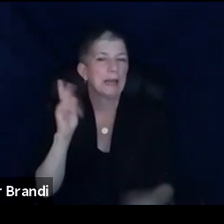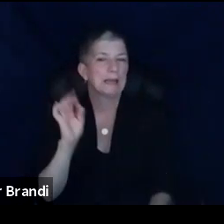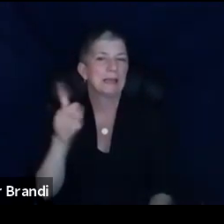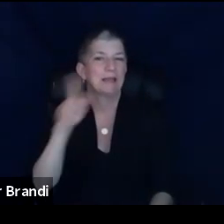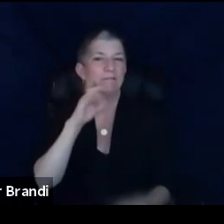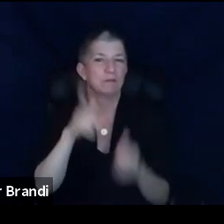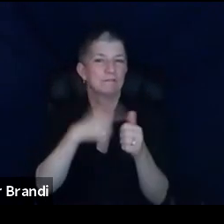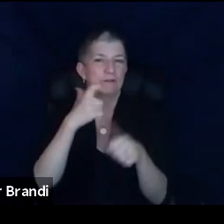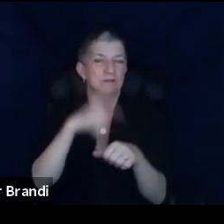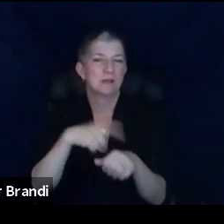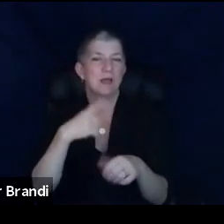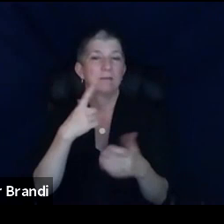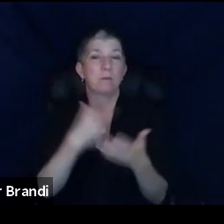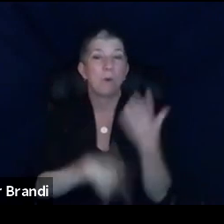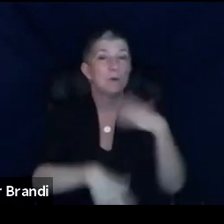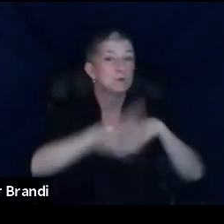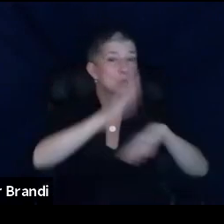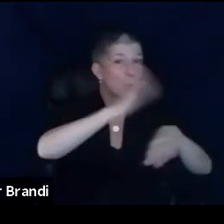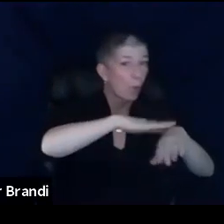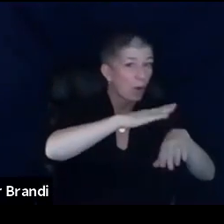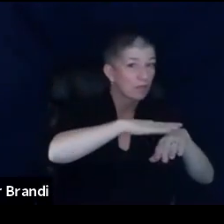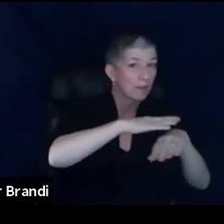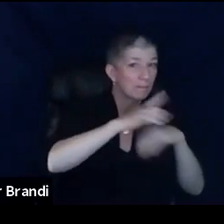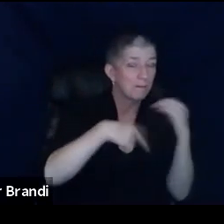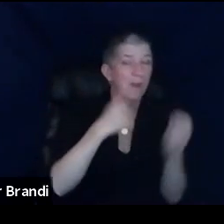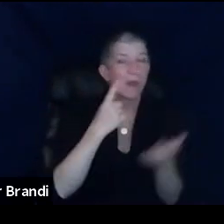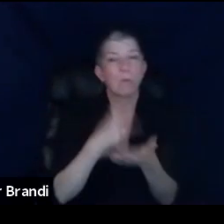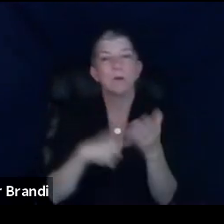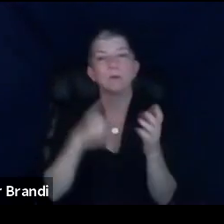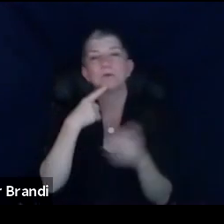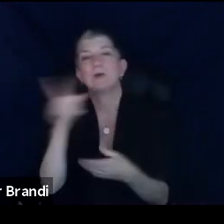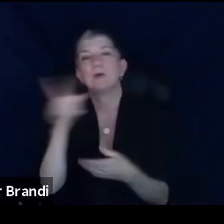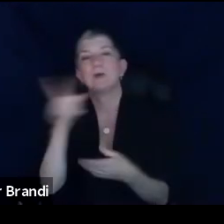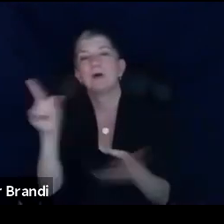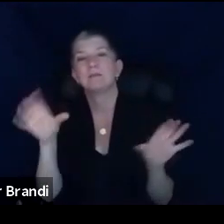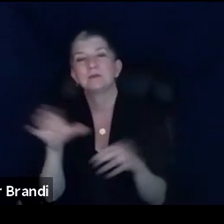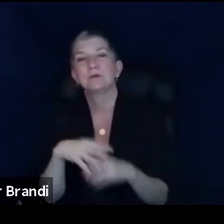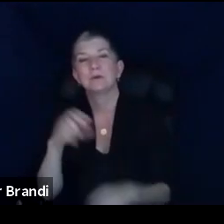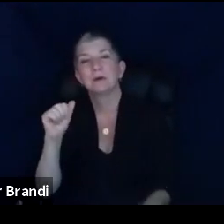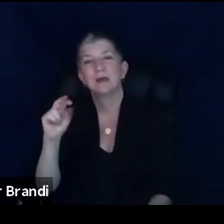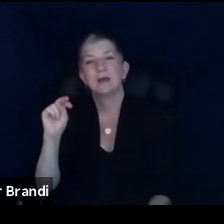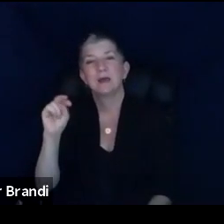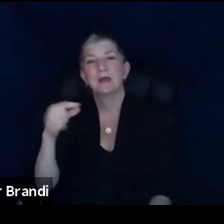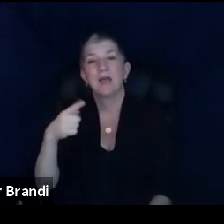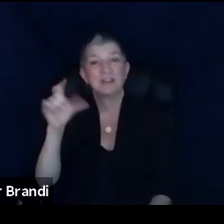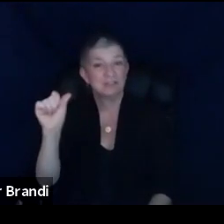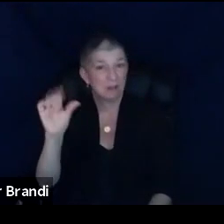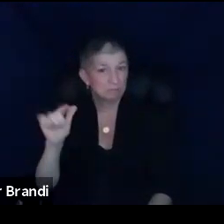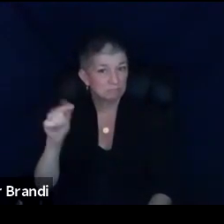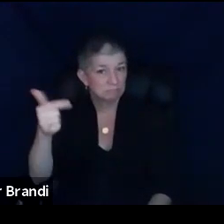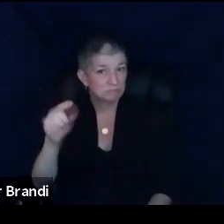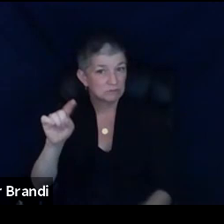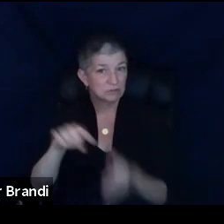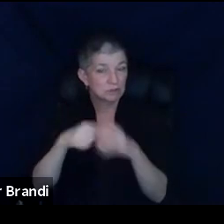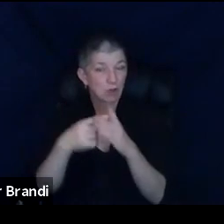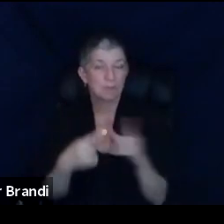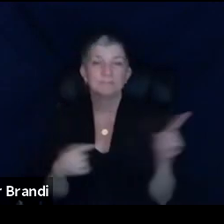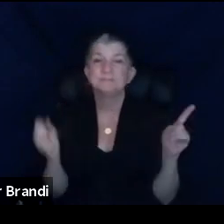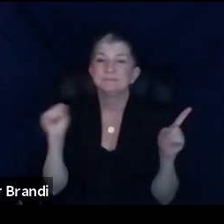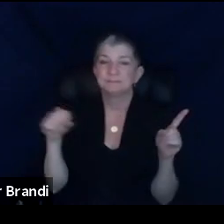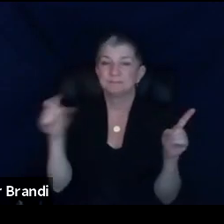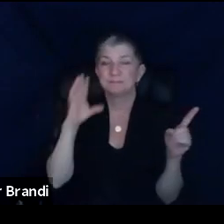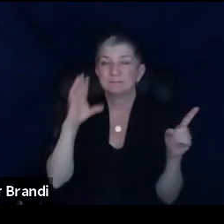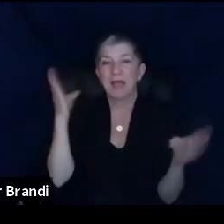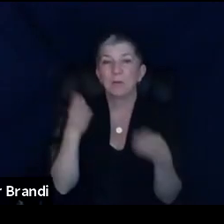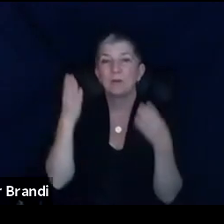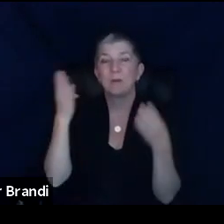you warn them about and what would you tell them to do? Angela, could you give us an idea? Yeah, so I would